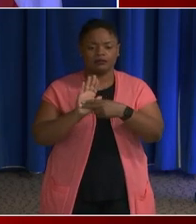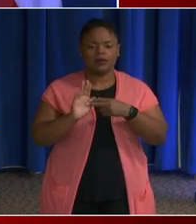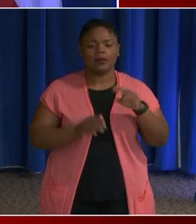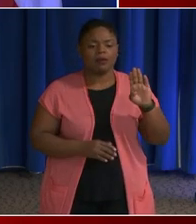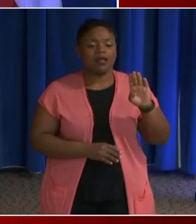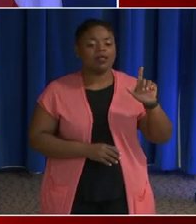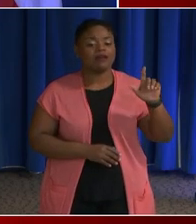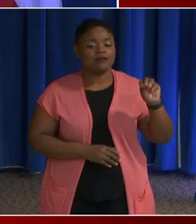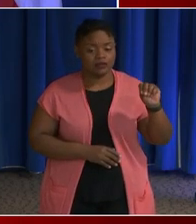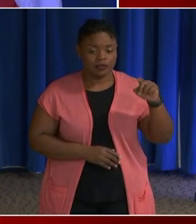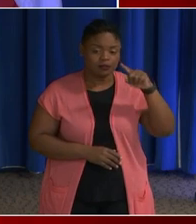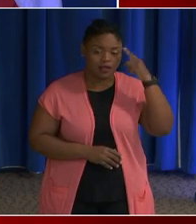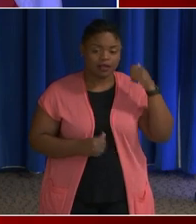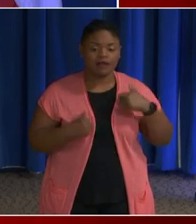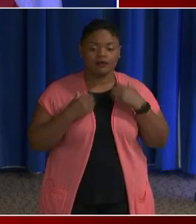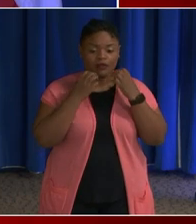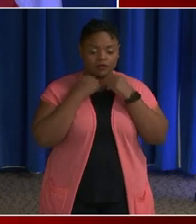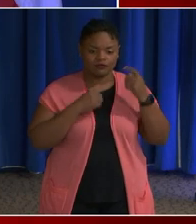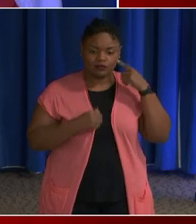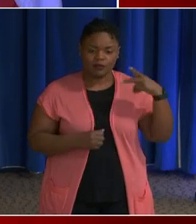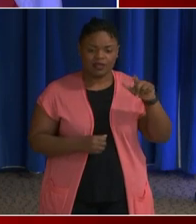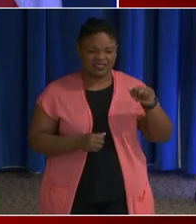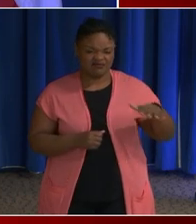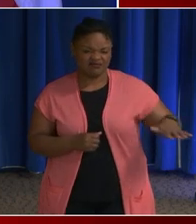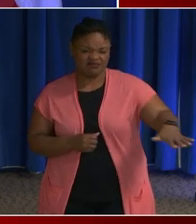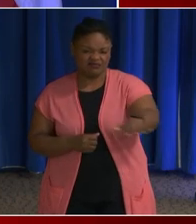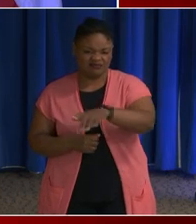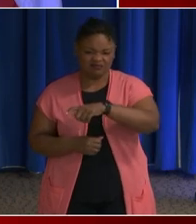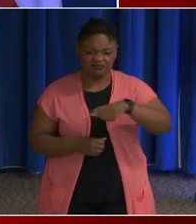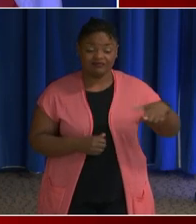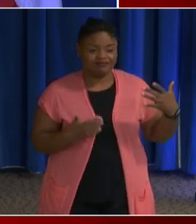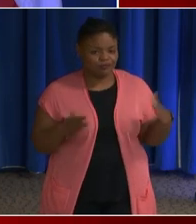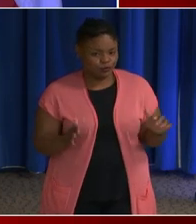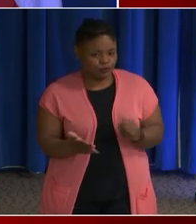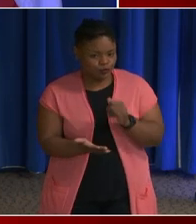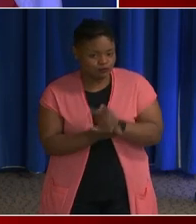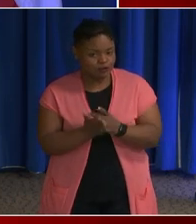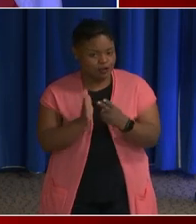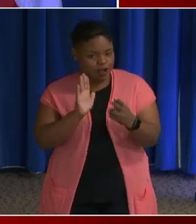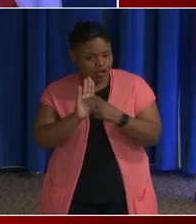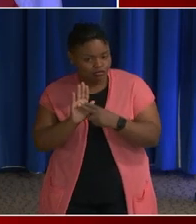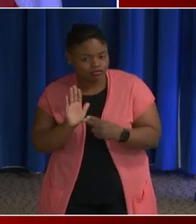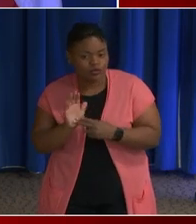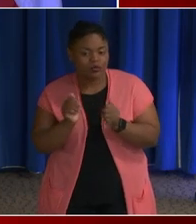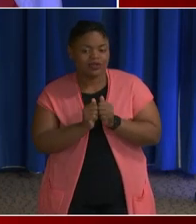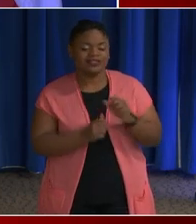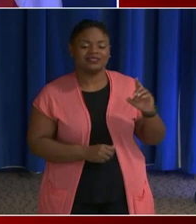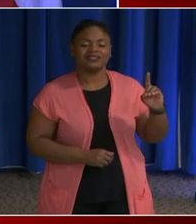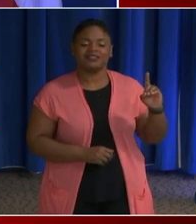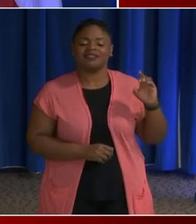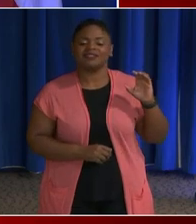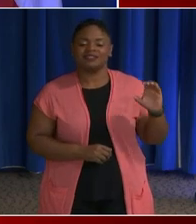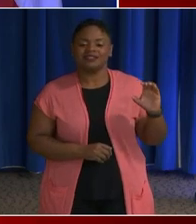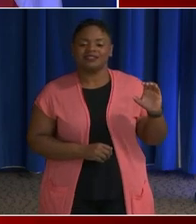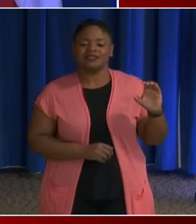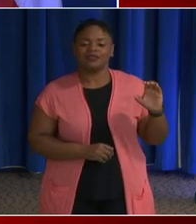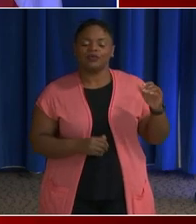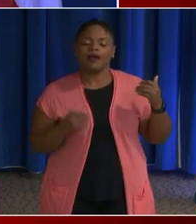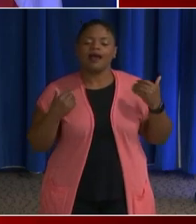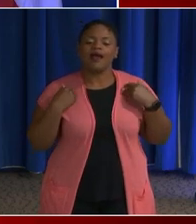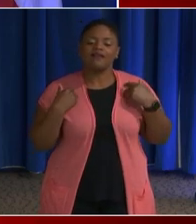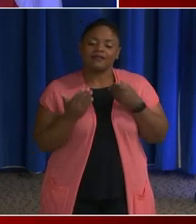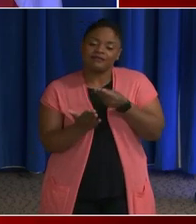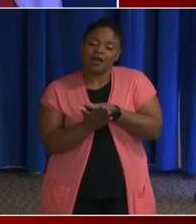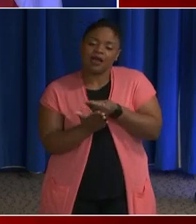be approving a contract that Events DC is entering into that will finally get the dollars out for